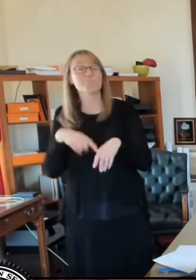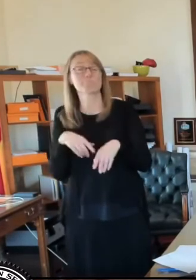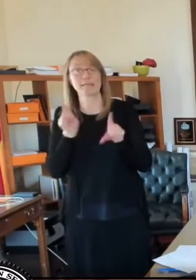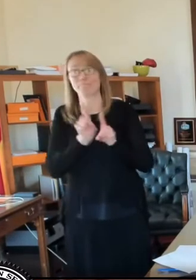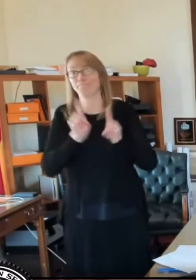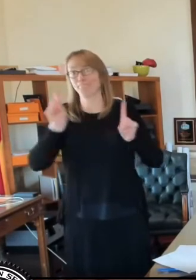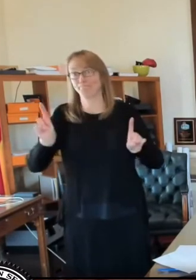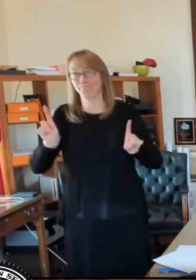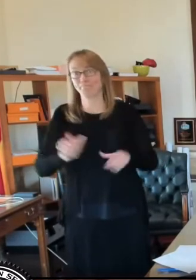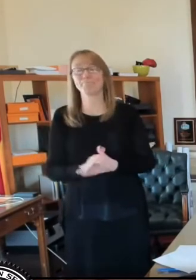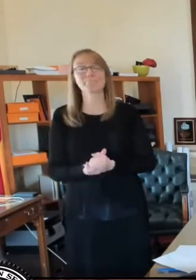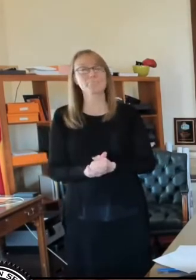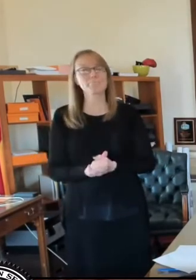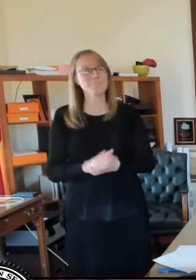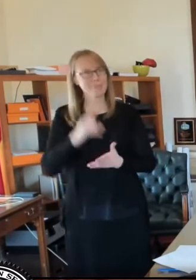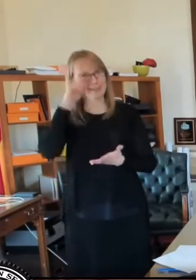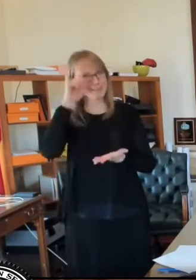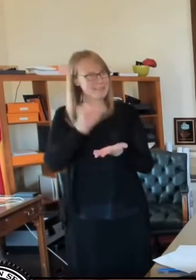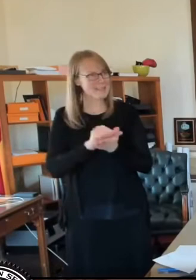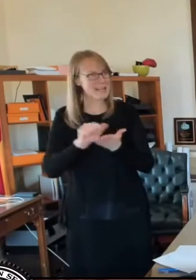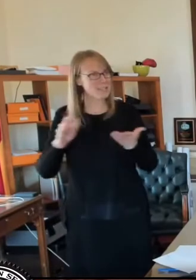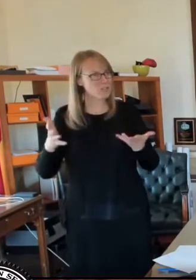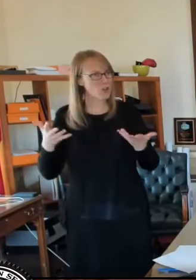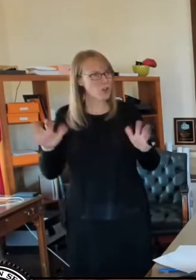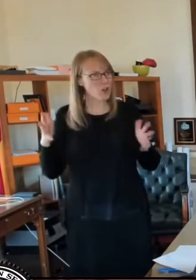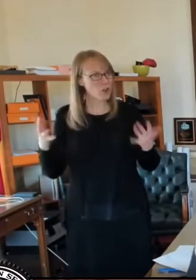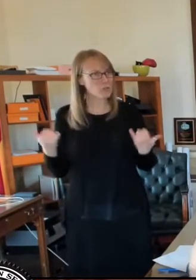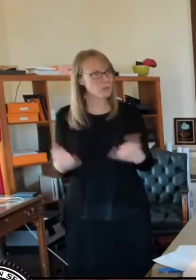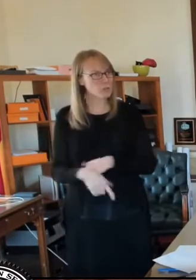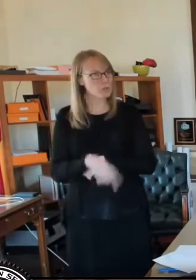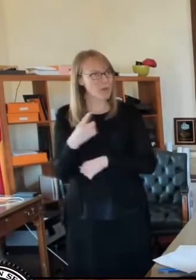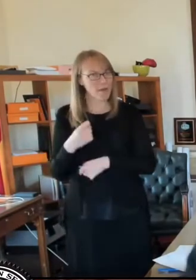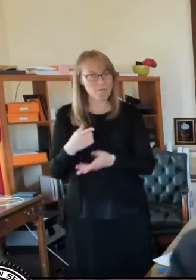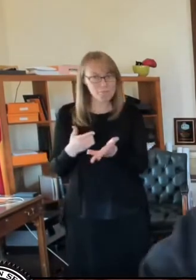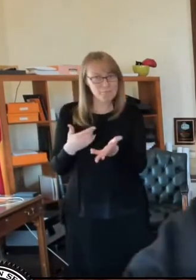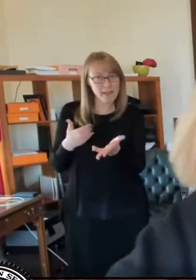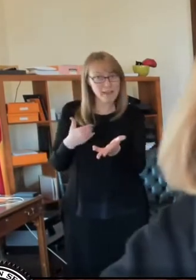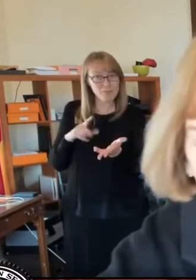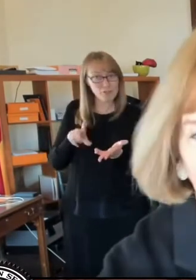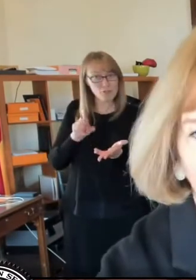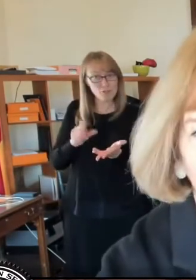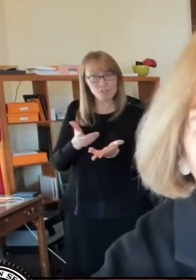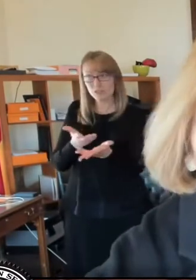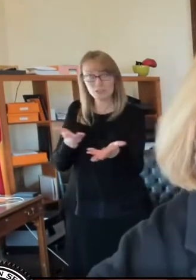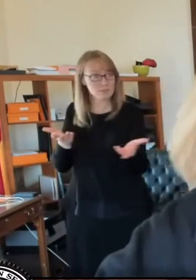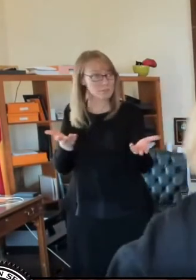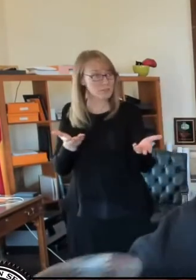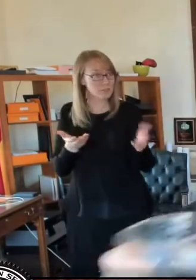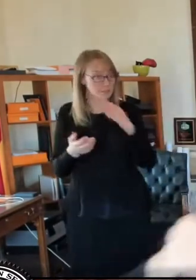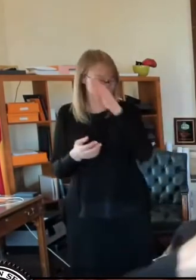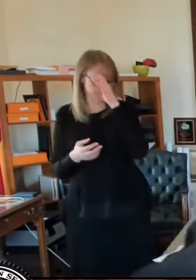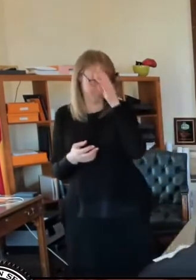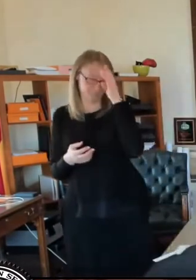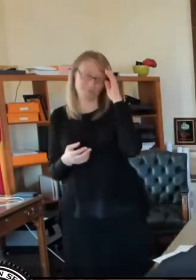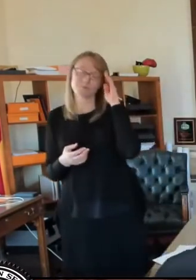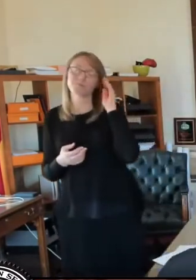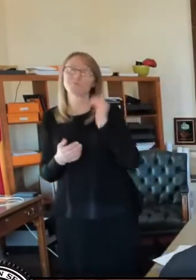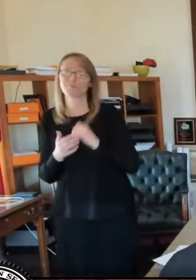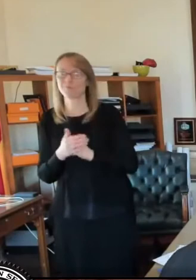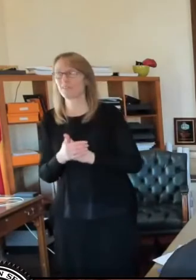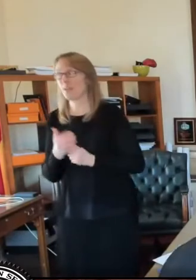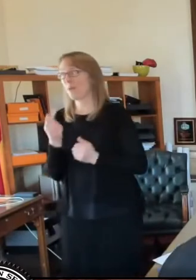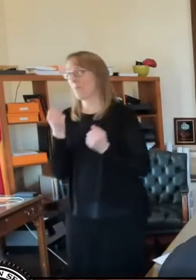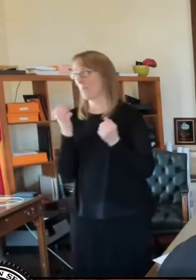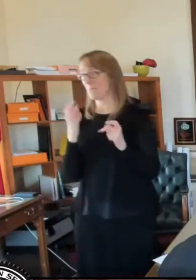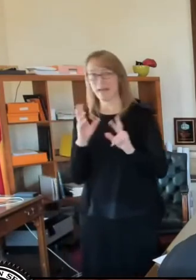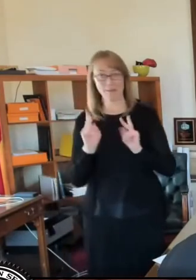I think that's all I have for today. Are there questions? I'm guessing there are. Quite a few questions today, Mayor. Okay. So there was an